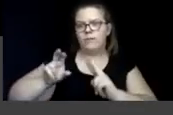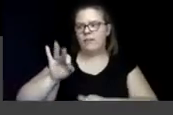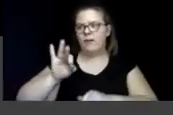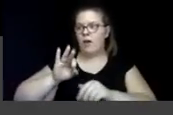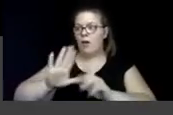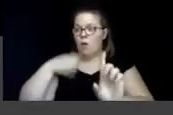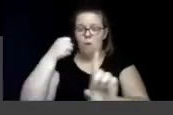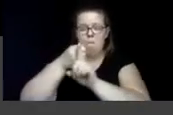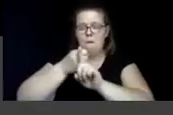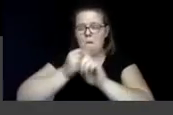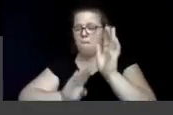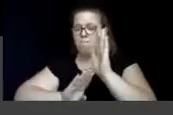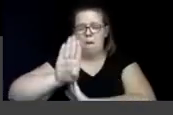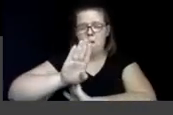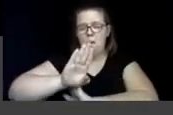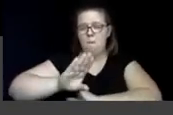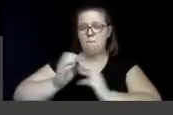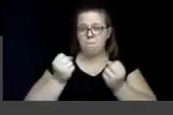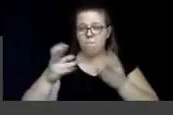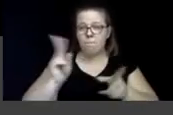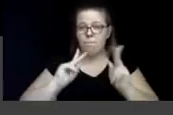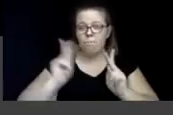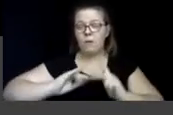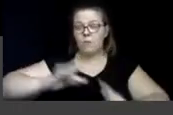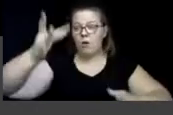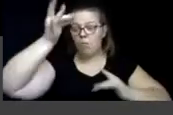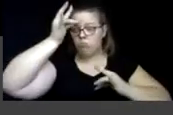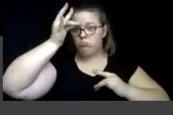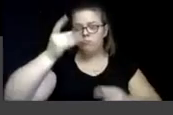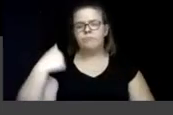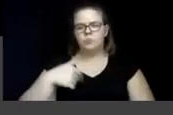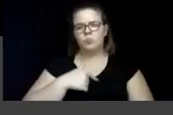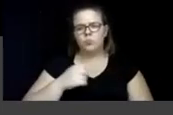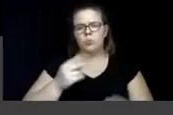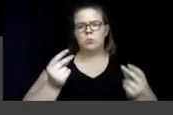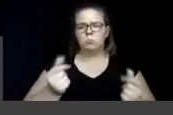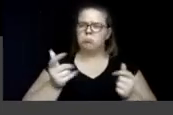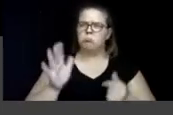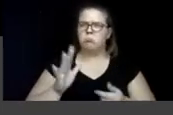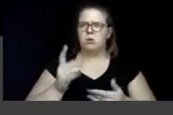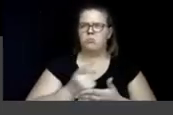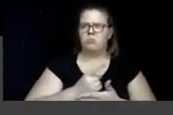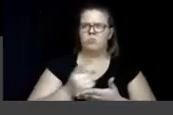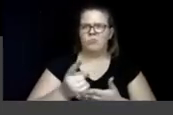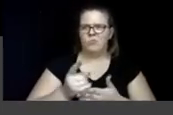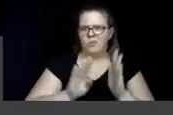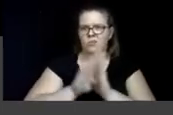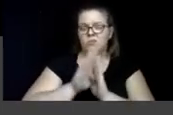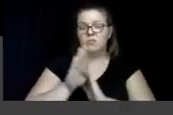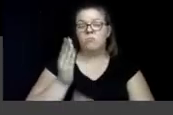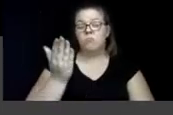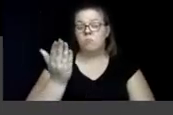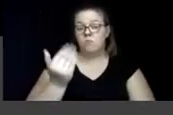COVID. So we were able to quickly, within I think a week, develop